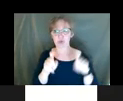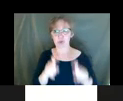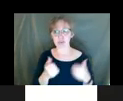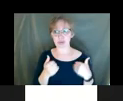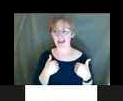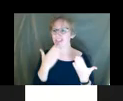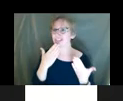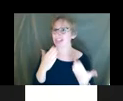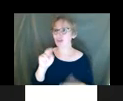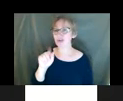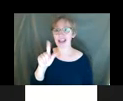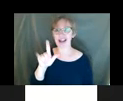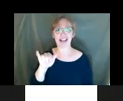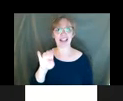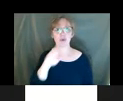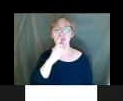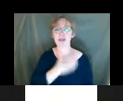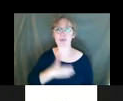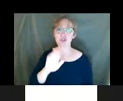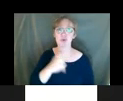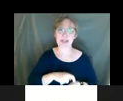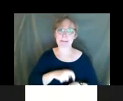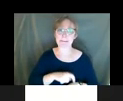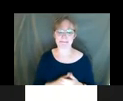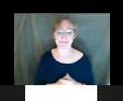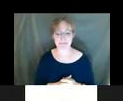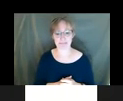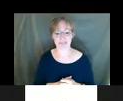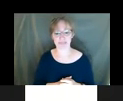you so much, Natalie. Really appreciate your time.